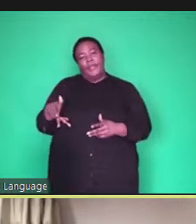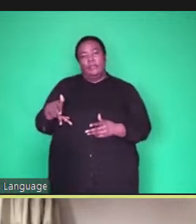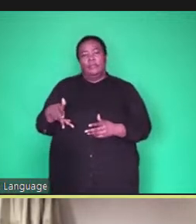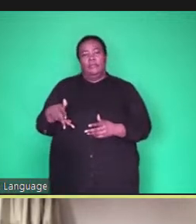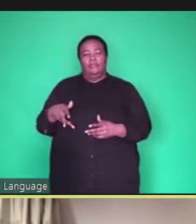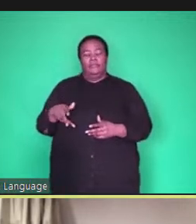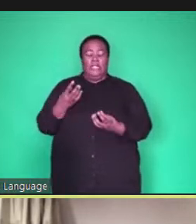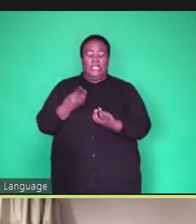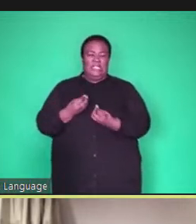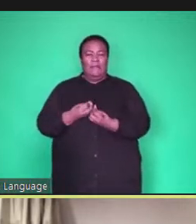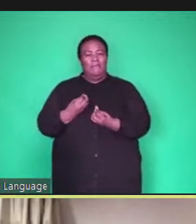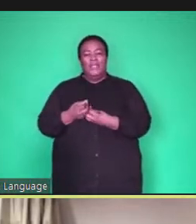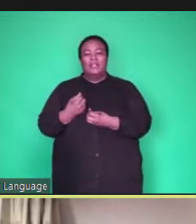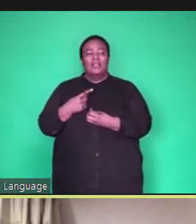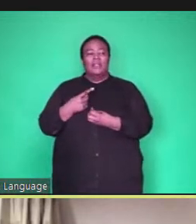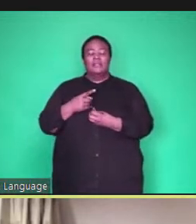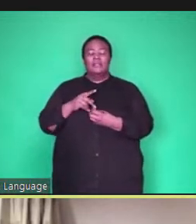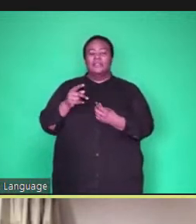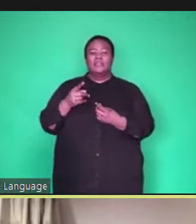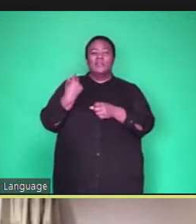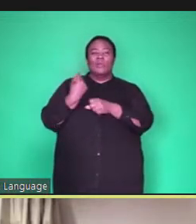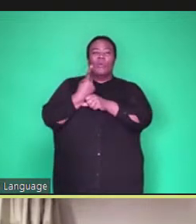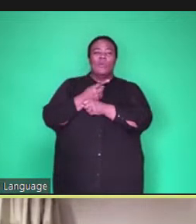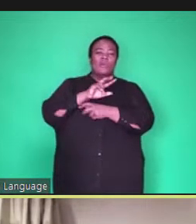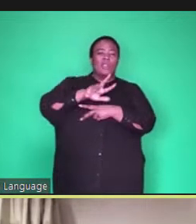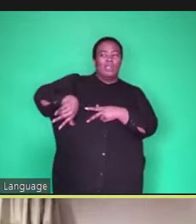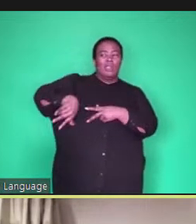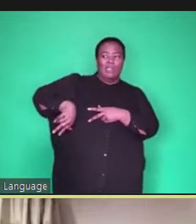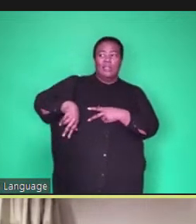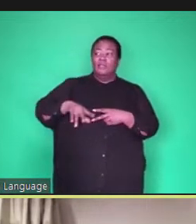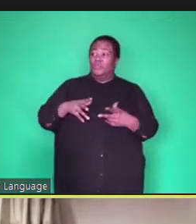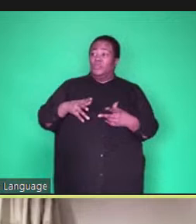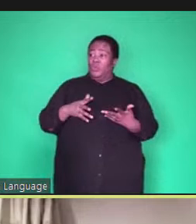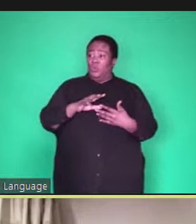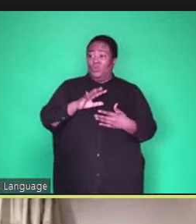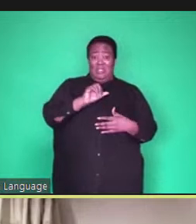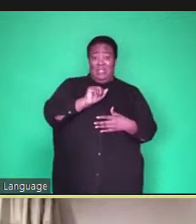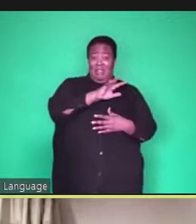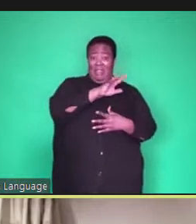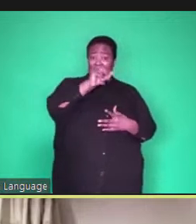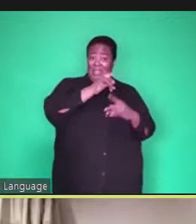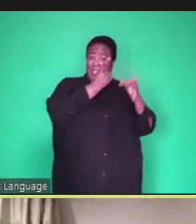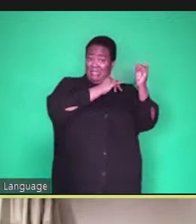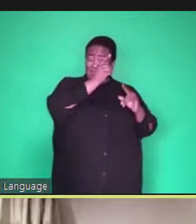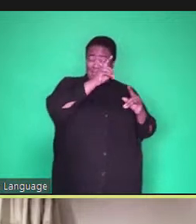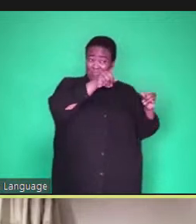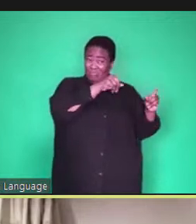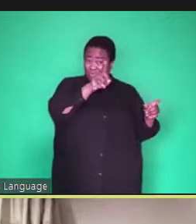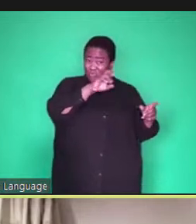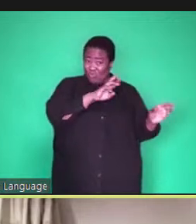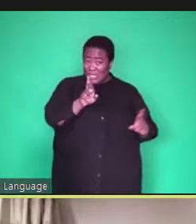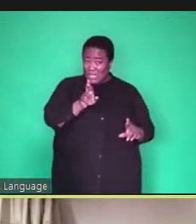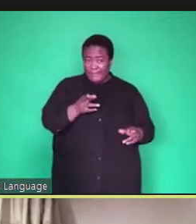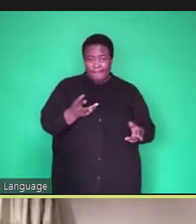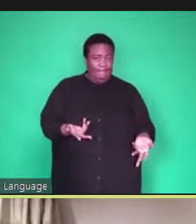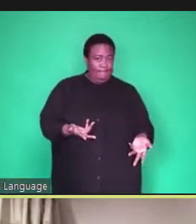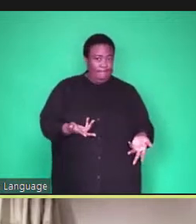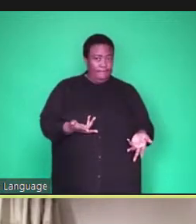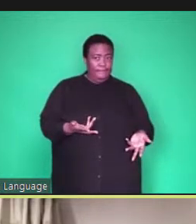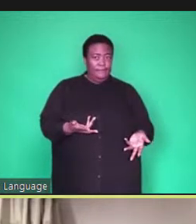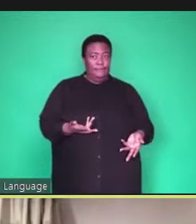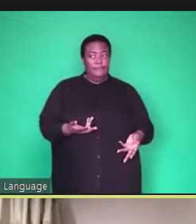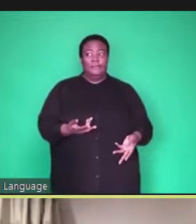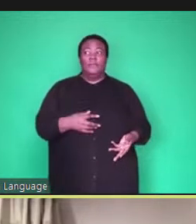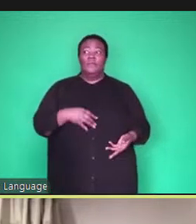overlooked. So are South African cities ready? So the extent to which climate migration and urbanization